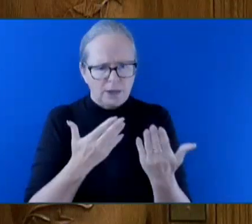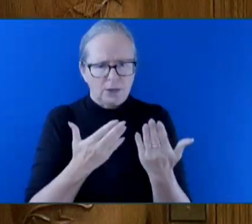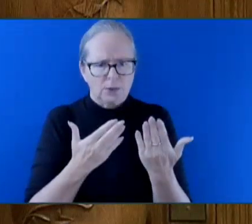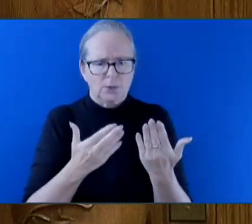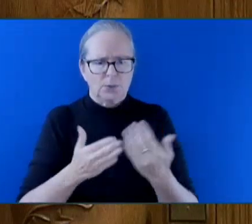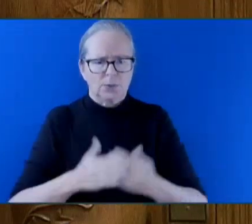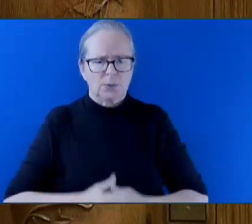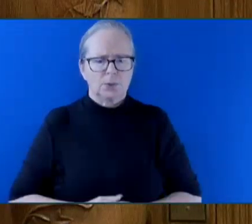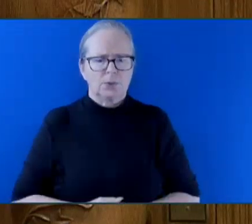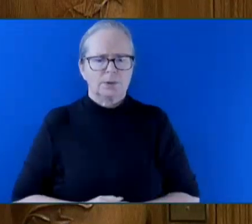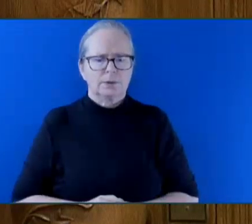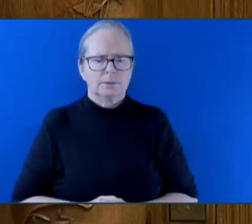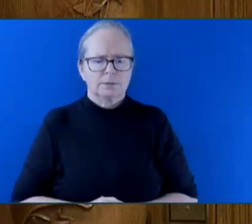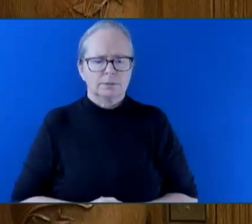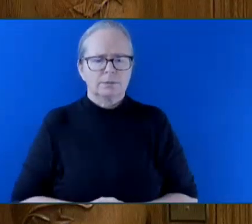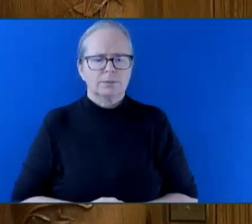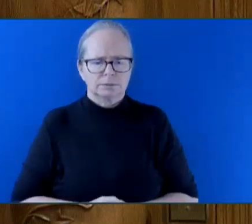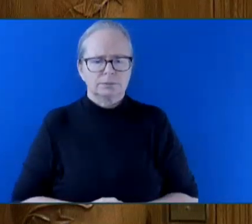Leader of the third party.